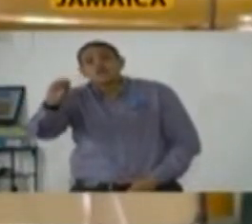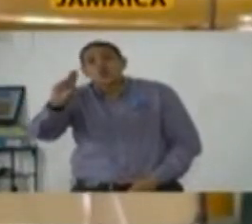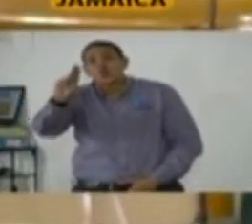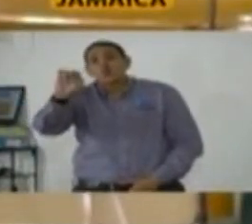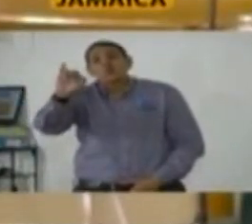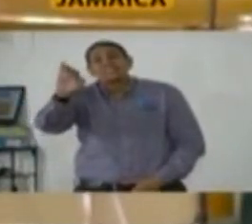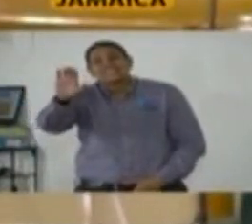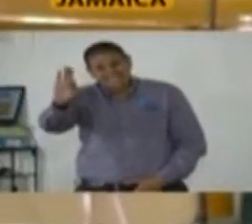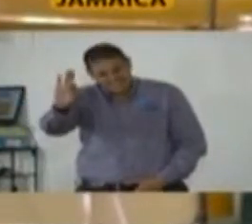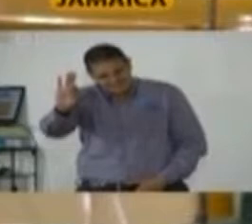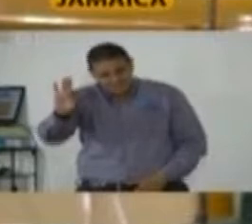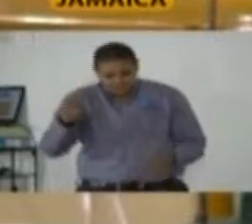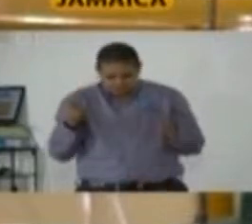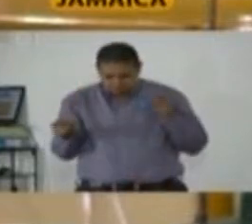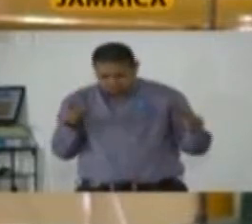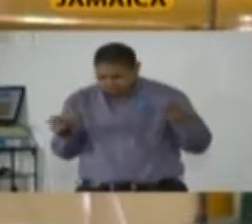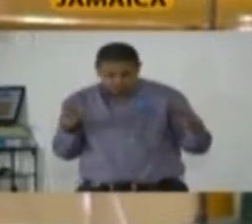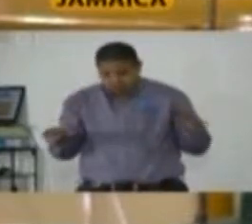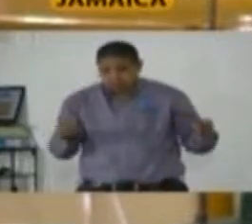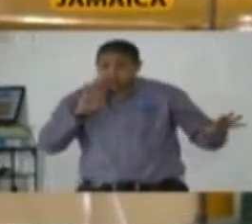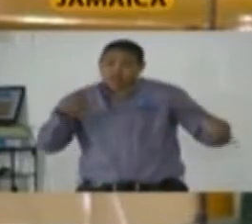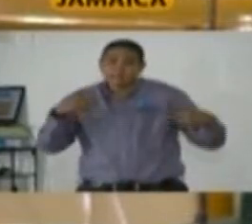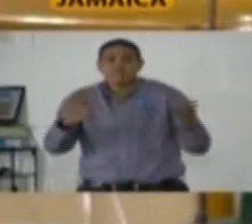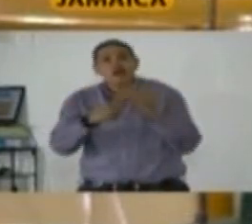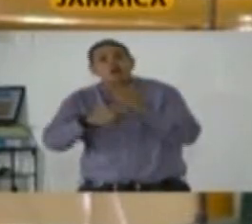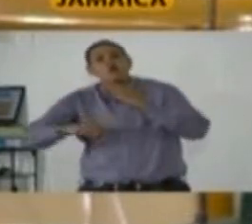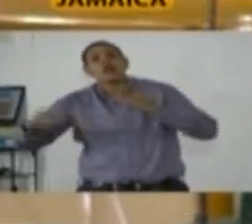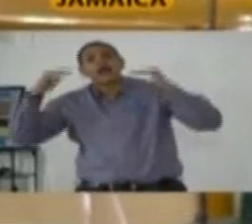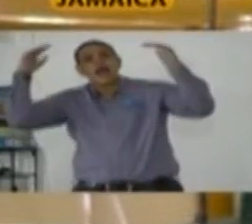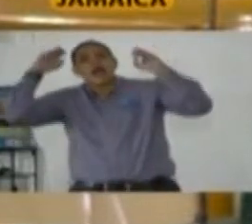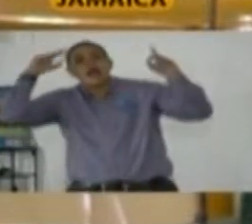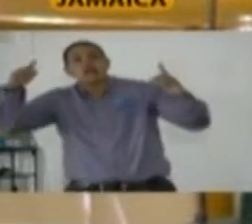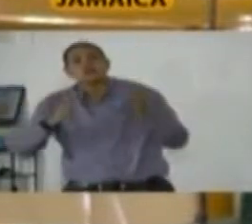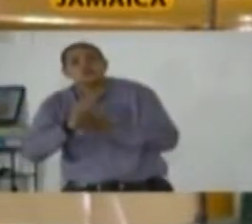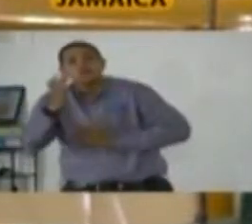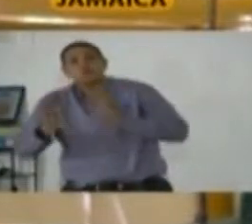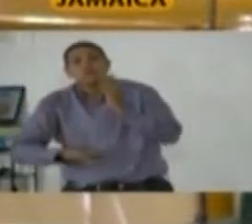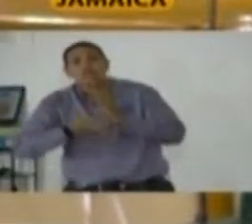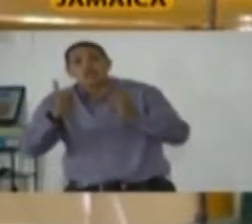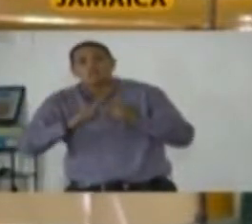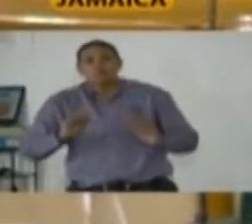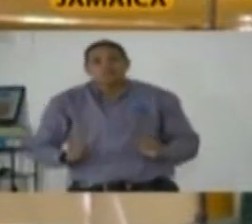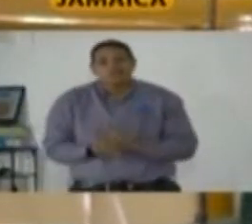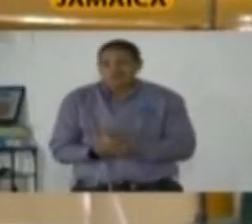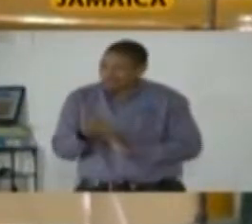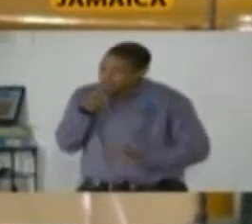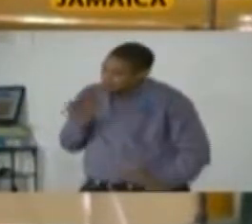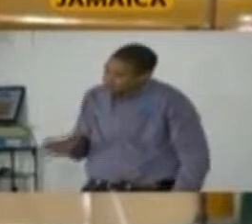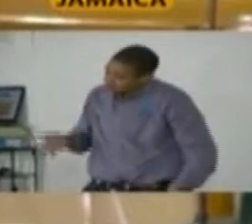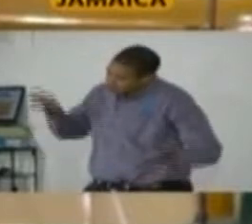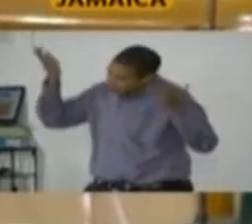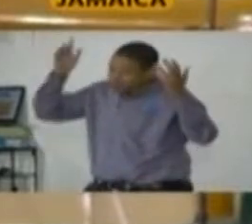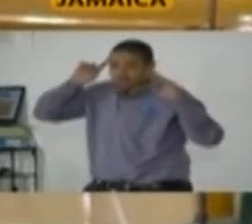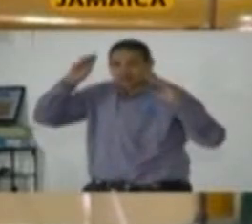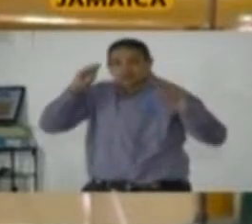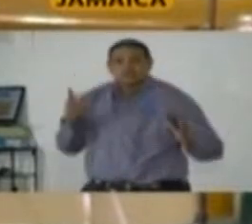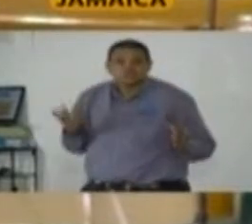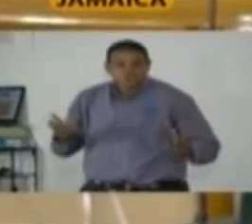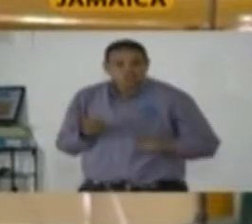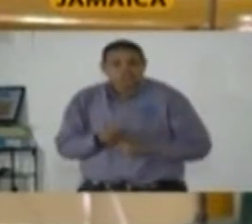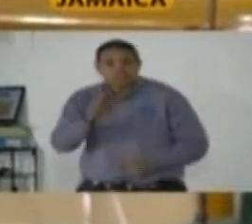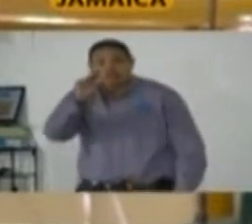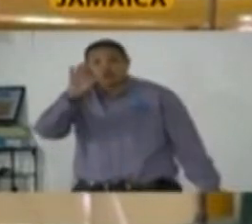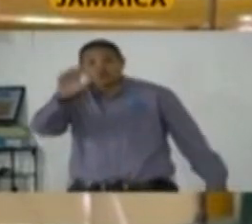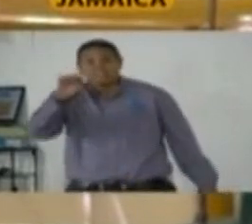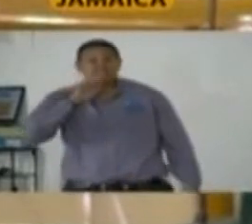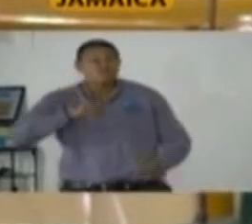Unicef in our efforts to provide quality education through technology and capacity building of teachers. UNICEF is